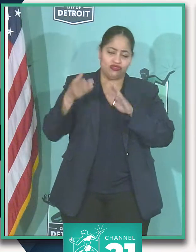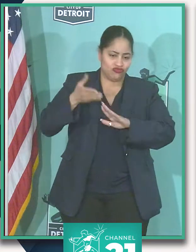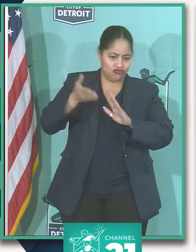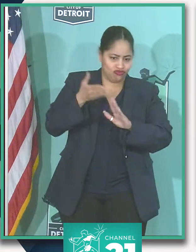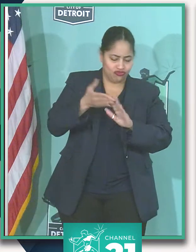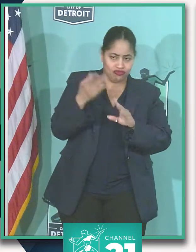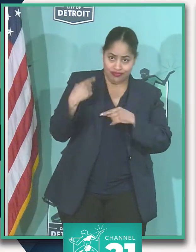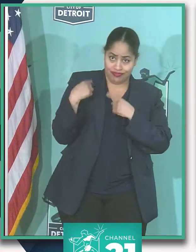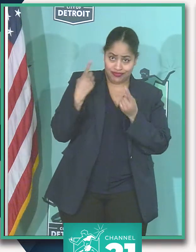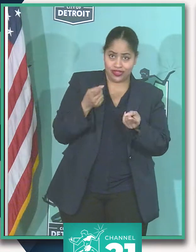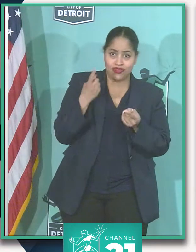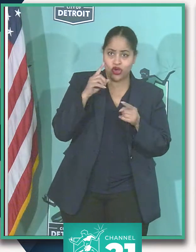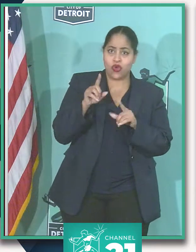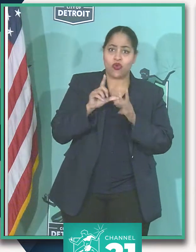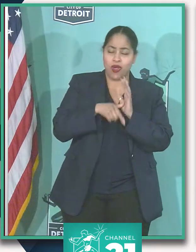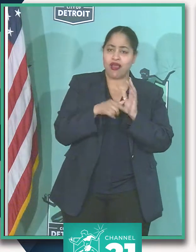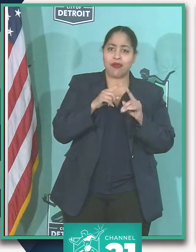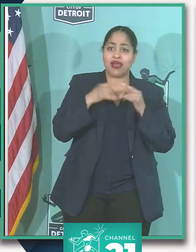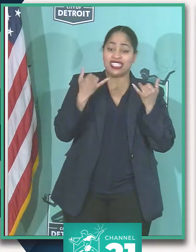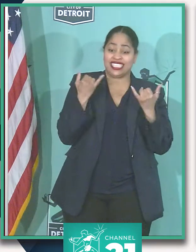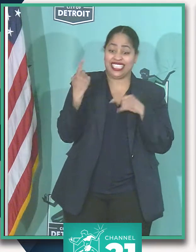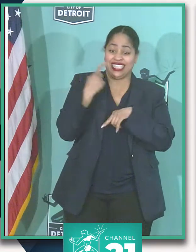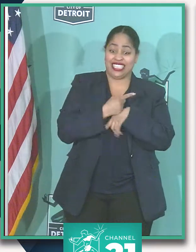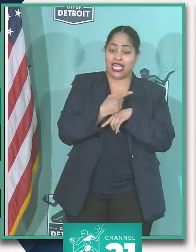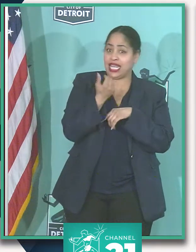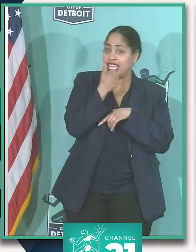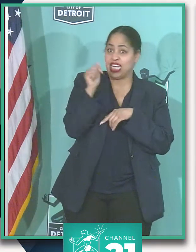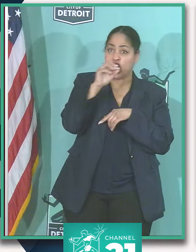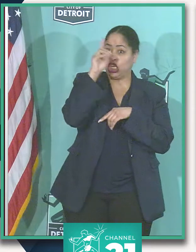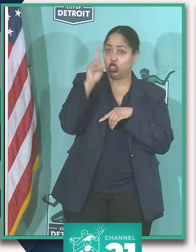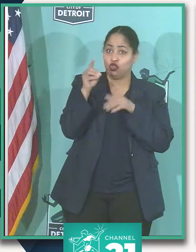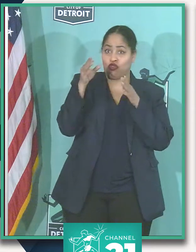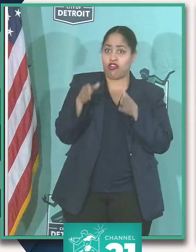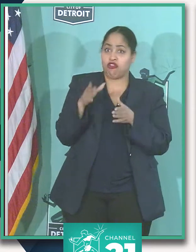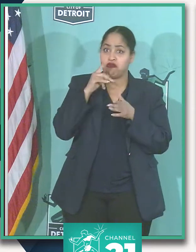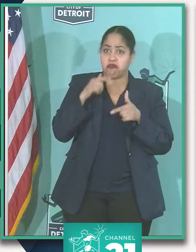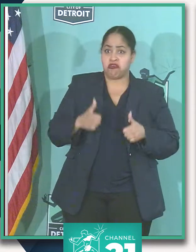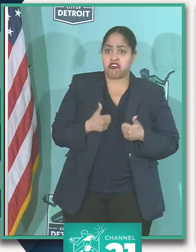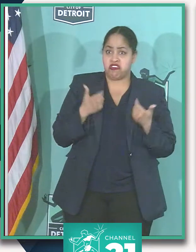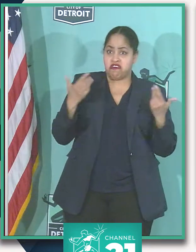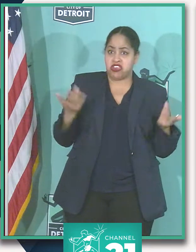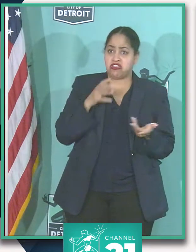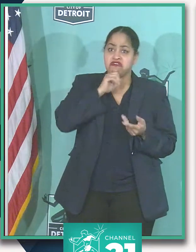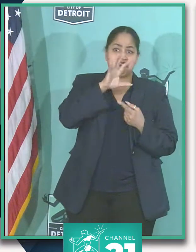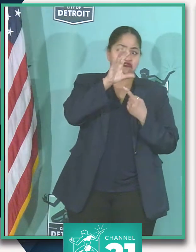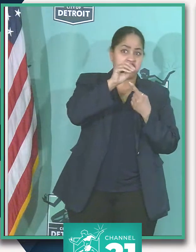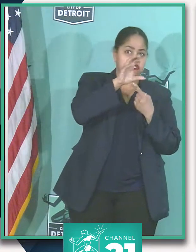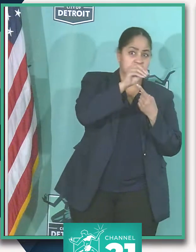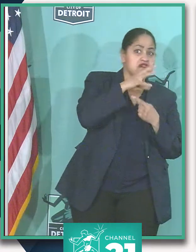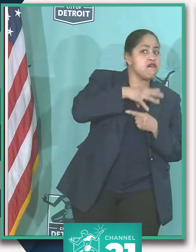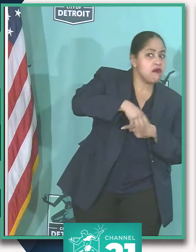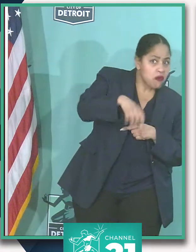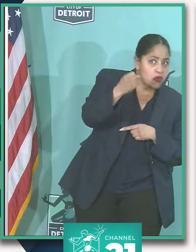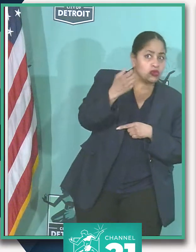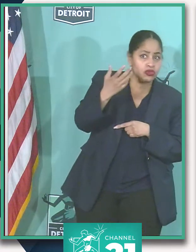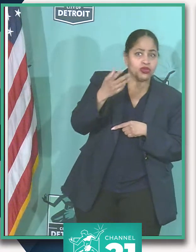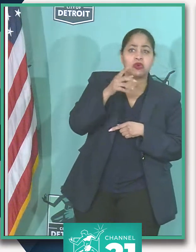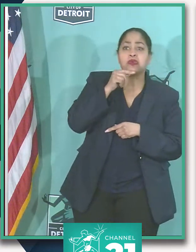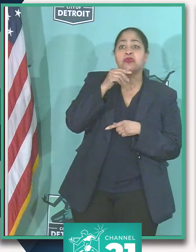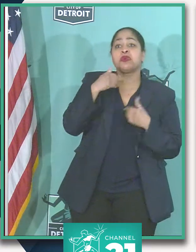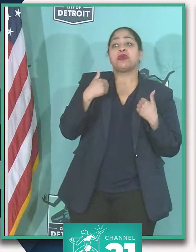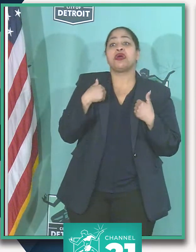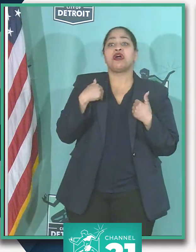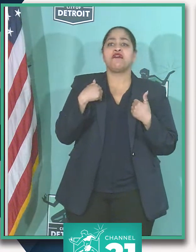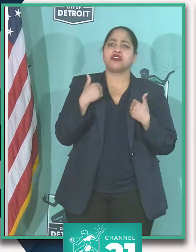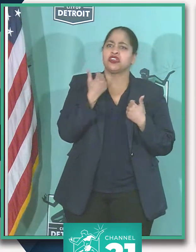to do it for a while. But as of today, any Detroiter age 50 or older who has